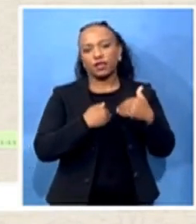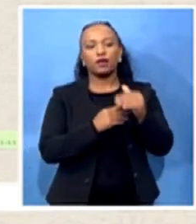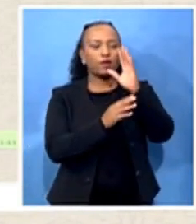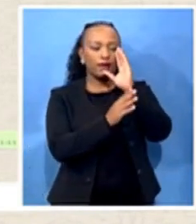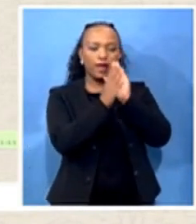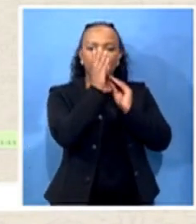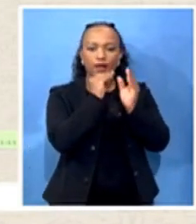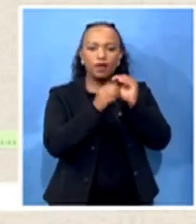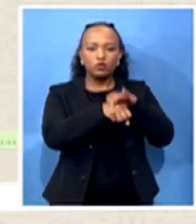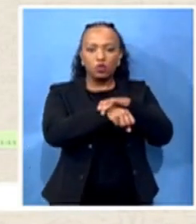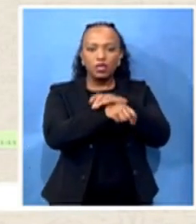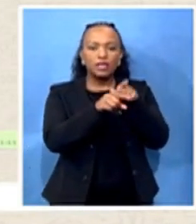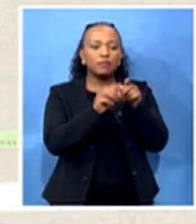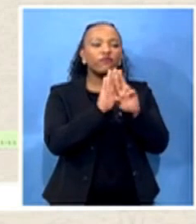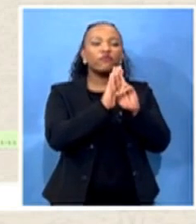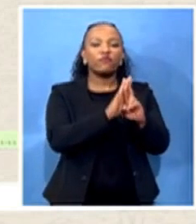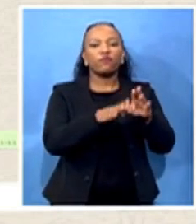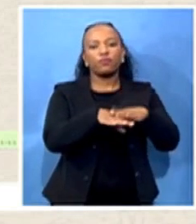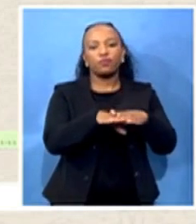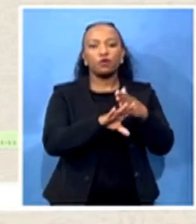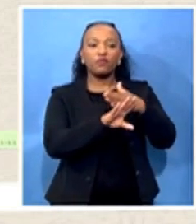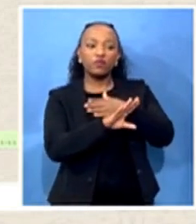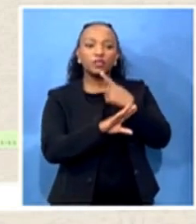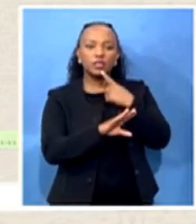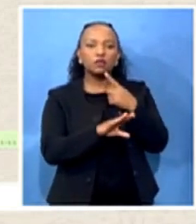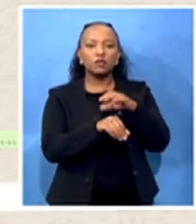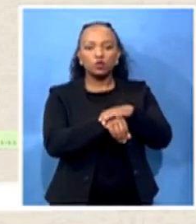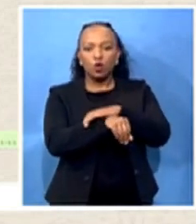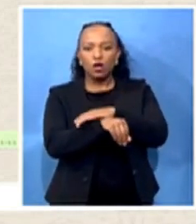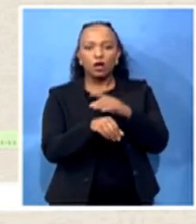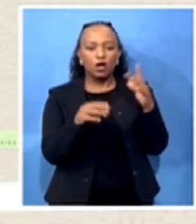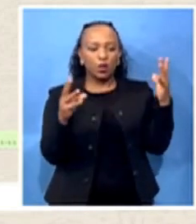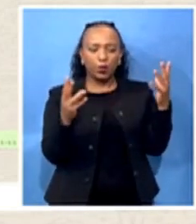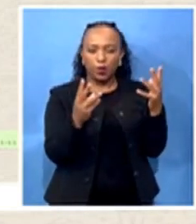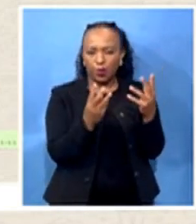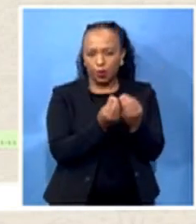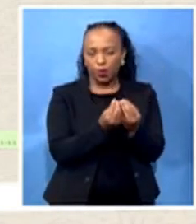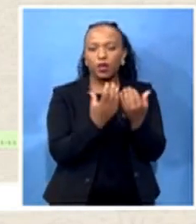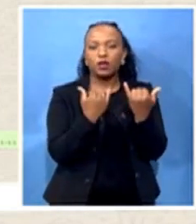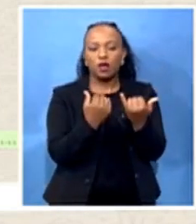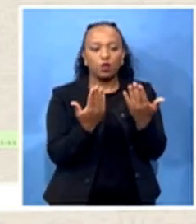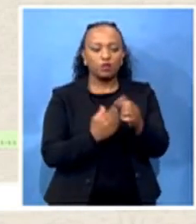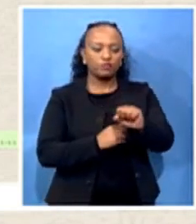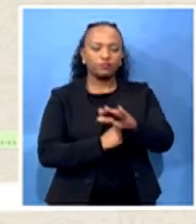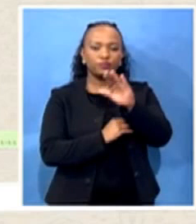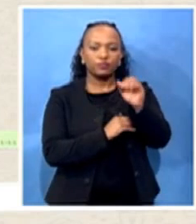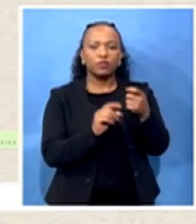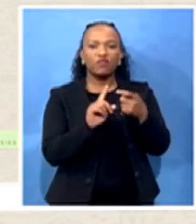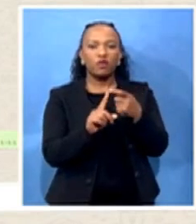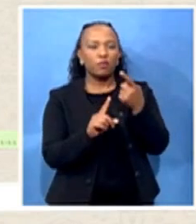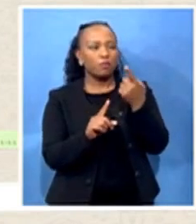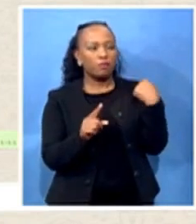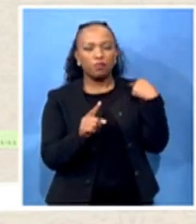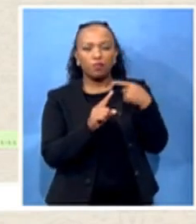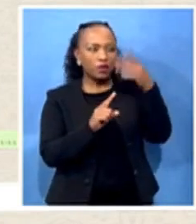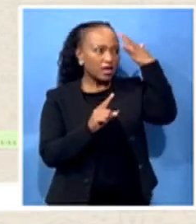you mentioned, Xitsonga is really, really underrepresented in South Africa from both a governmental point, but also